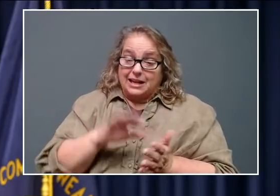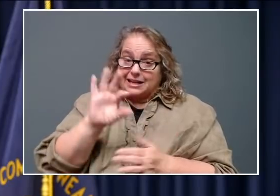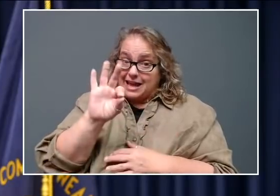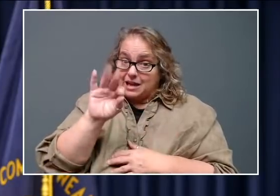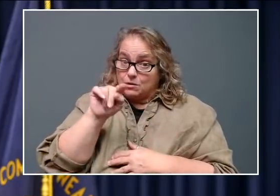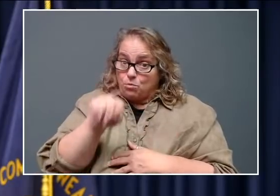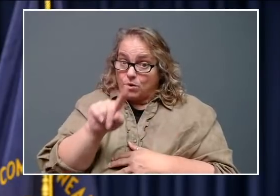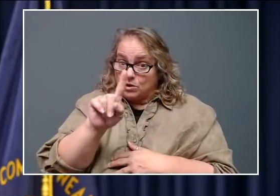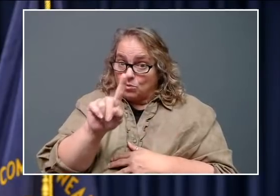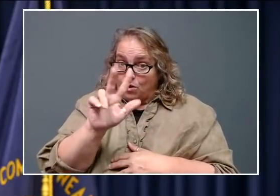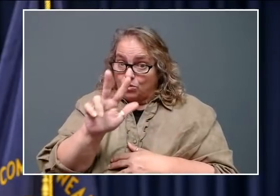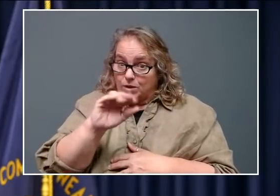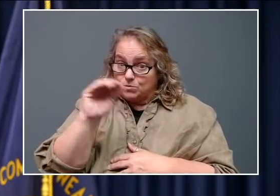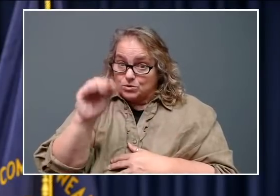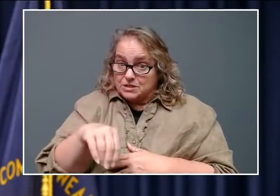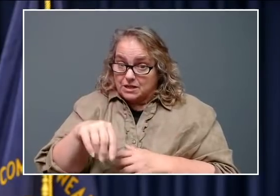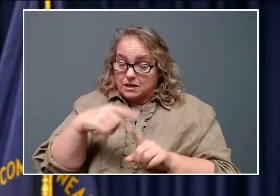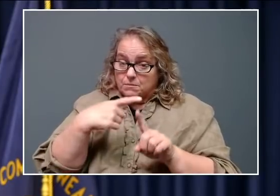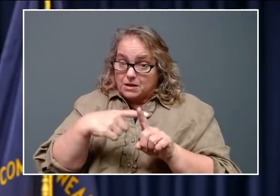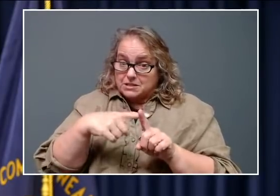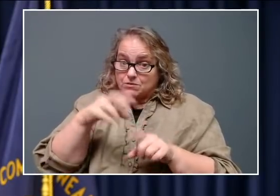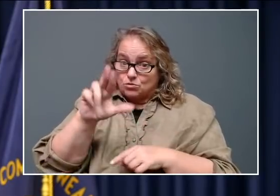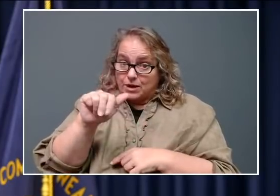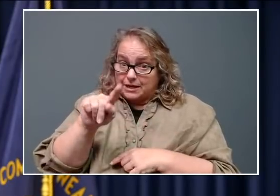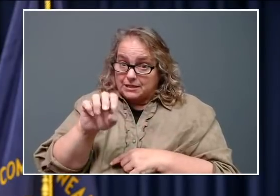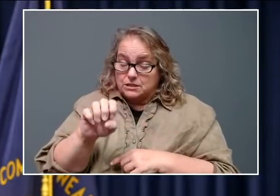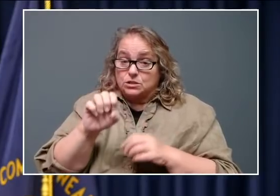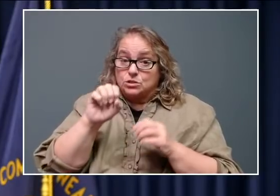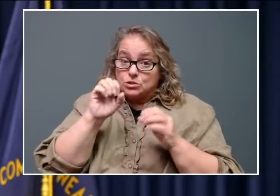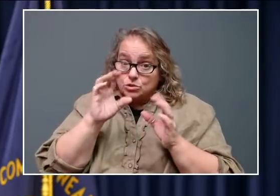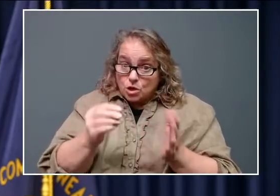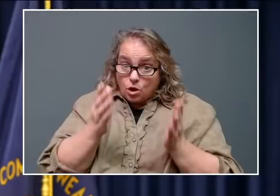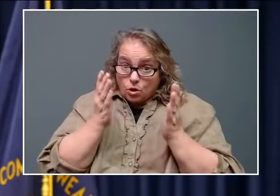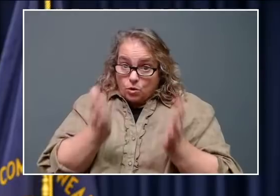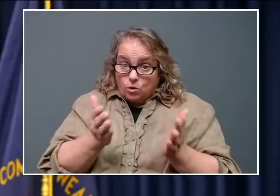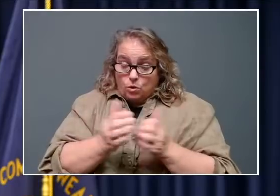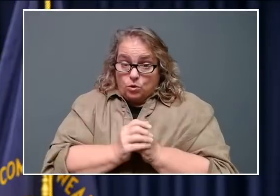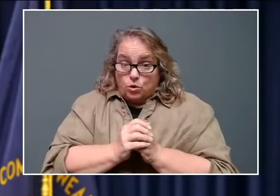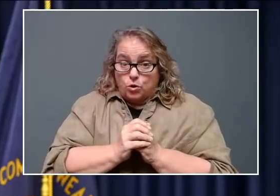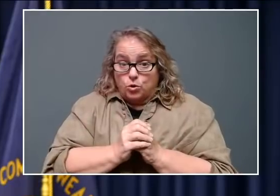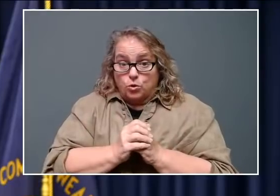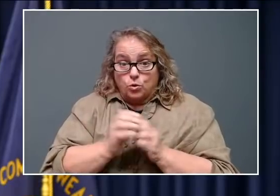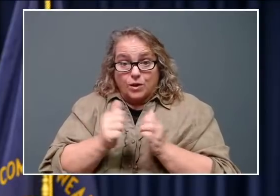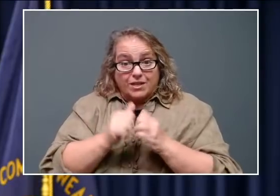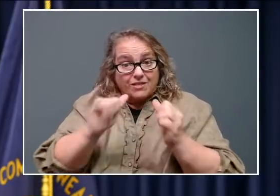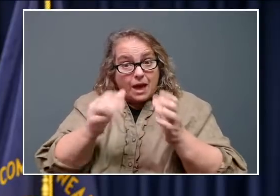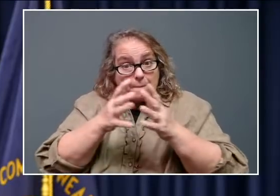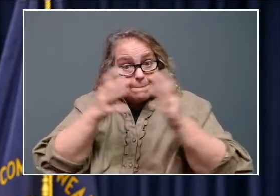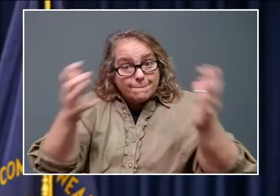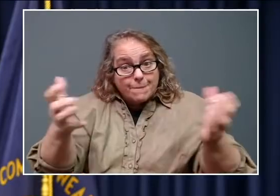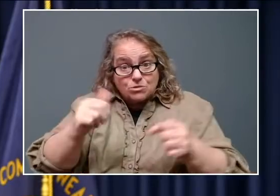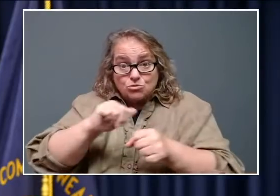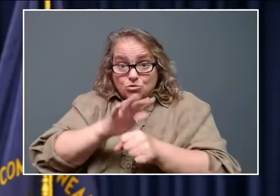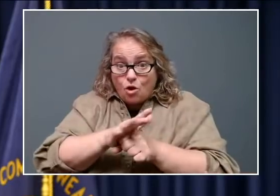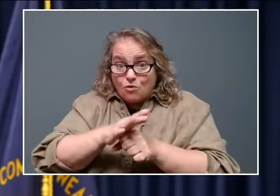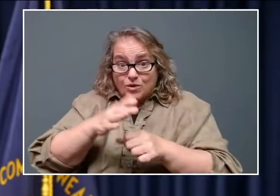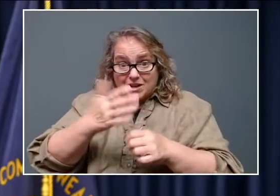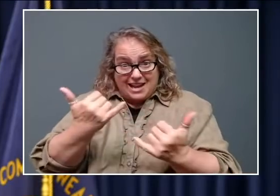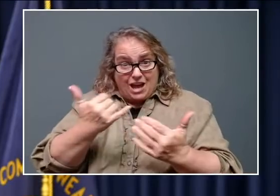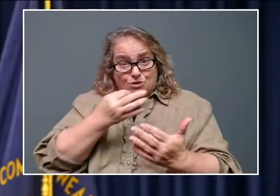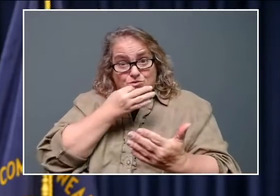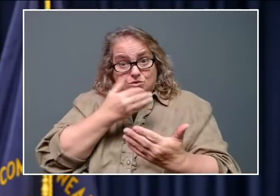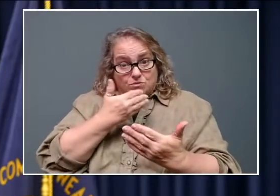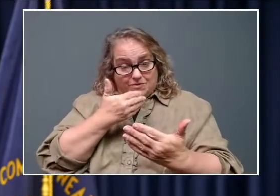9.13% positivity rate. So with that much COVID heading into the holidays, we need to be